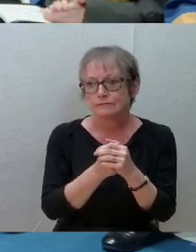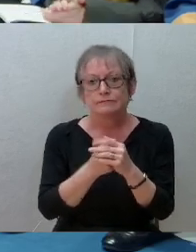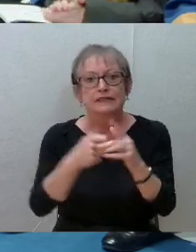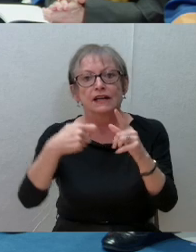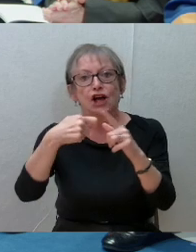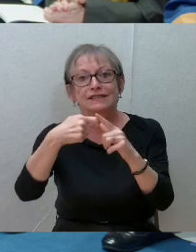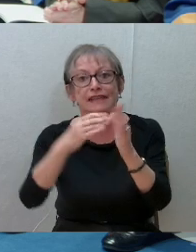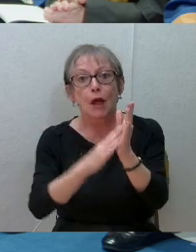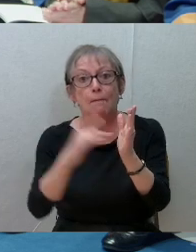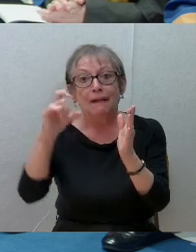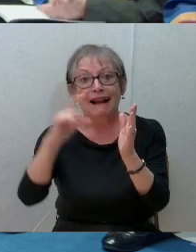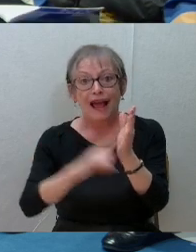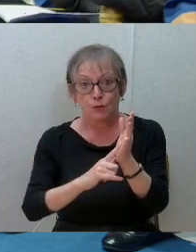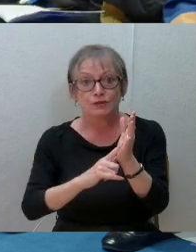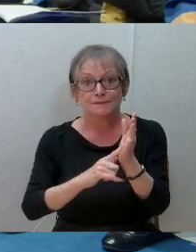Kirsty MacLeod.